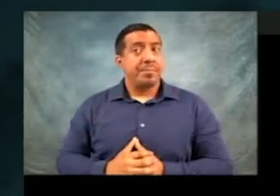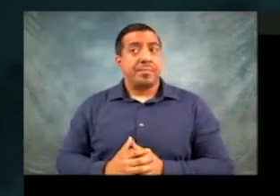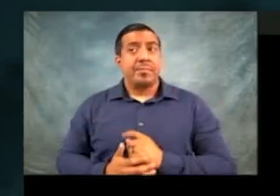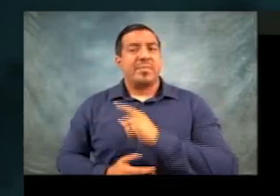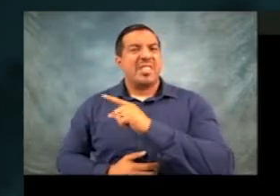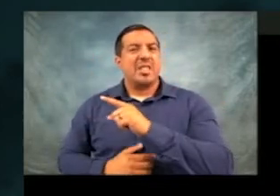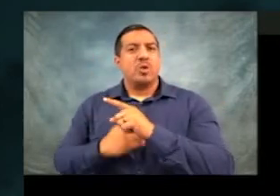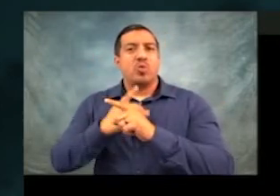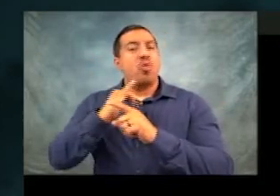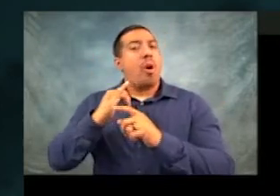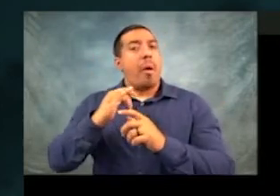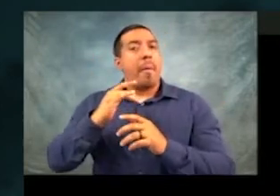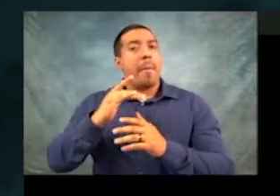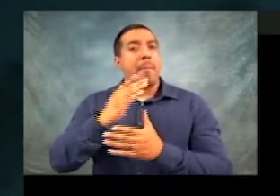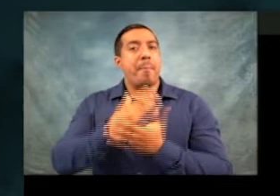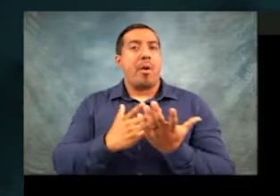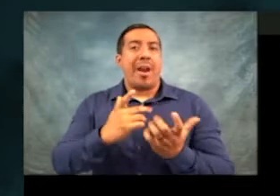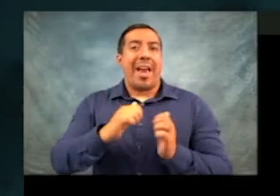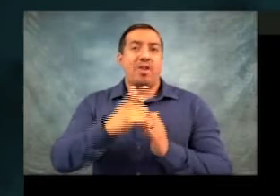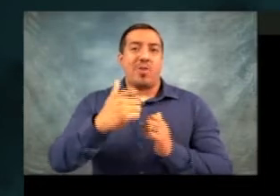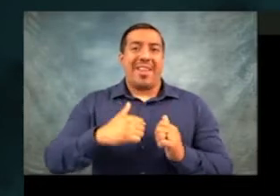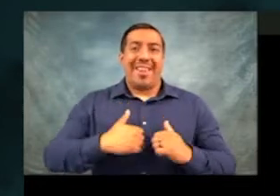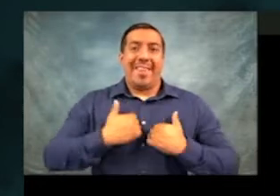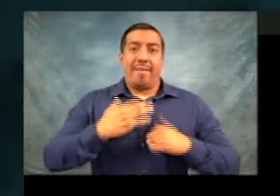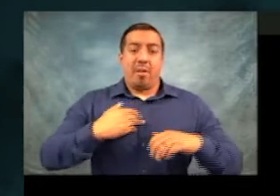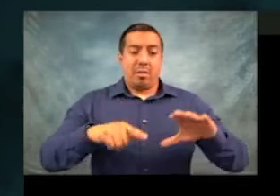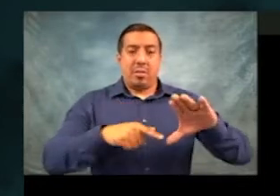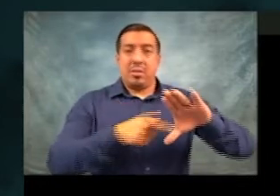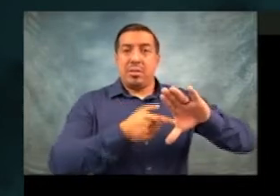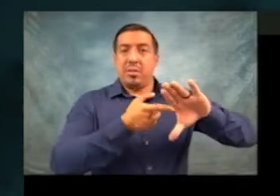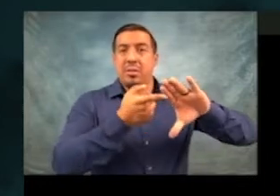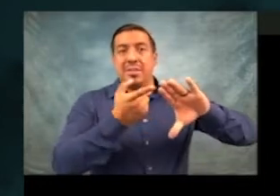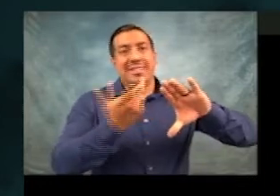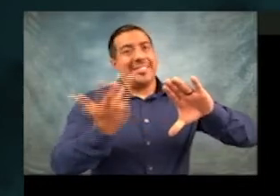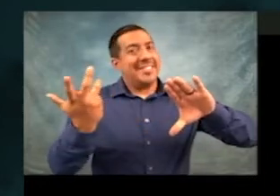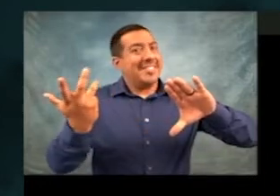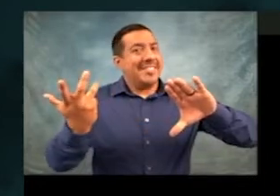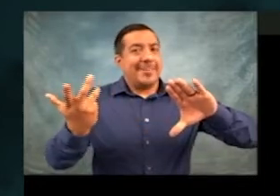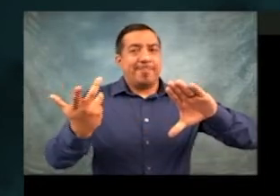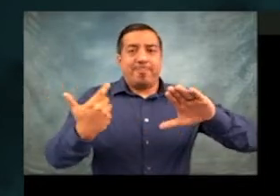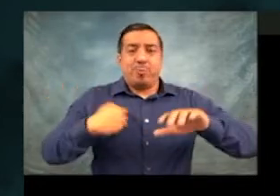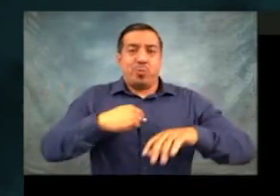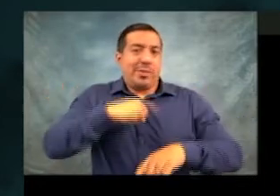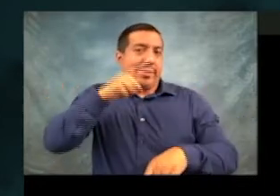a part of living near the shoreline, because we simply can't